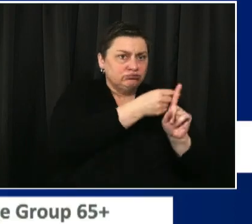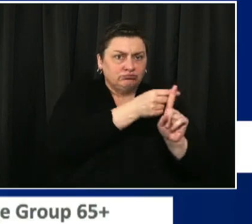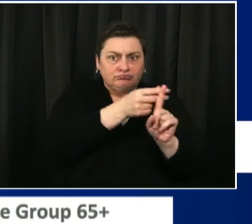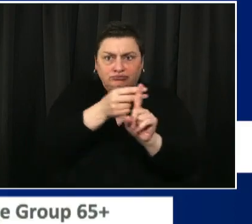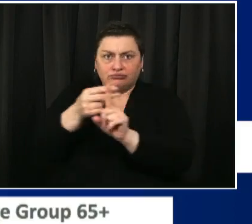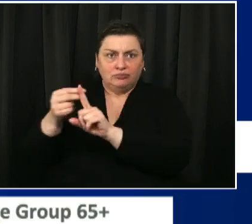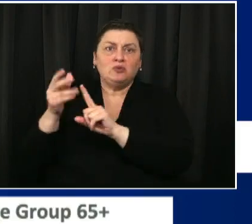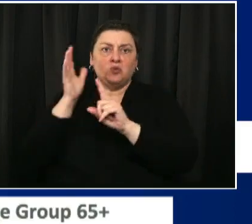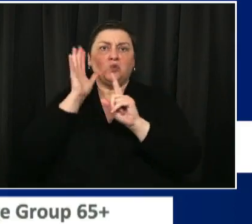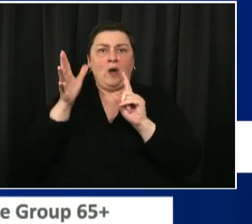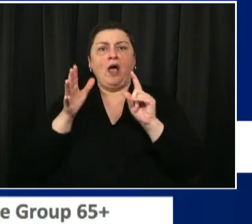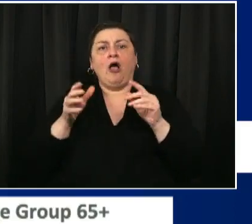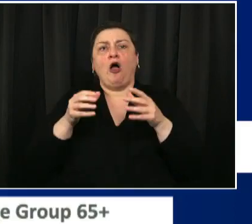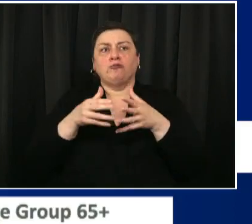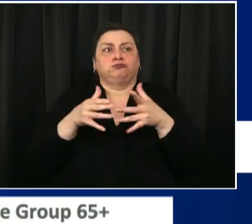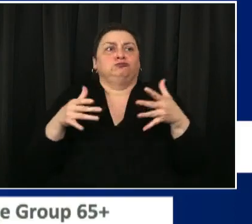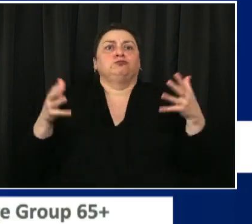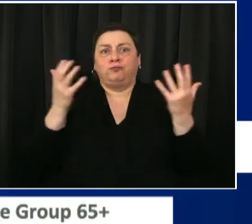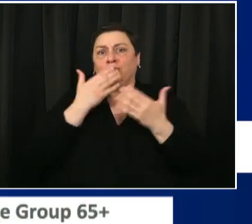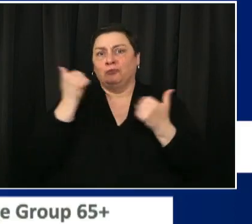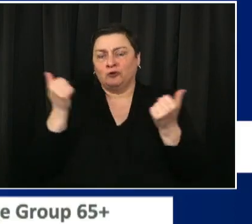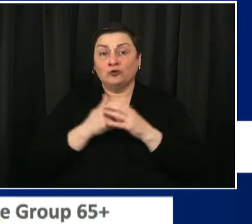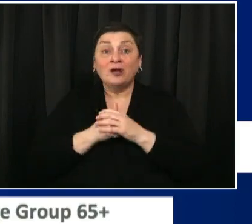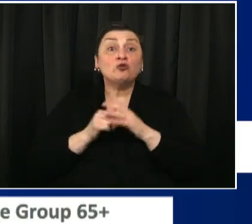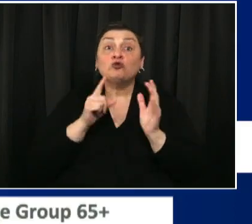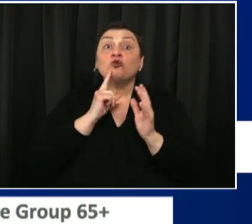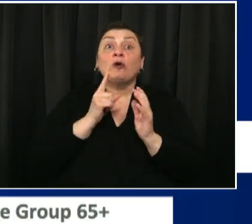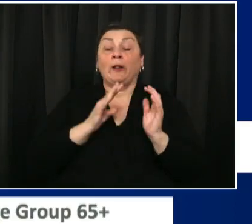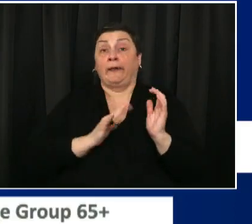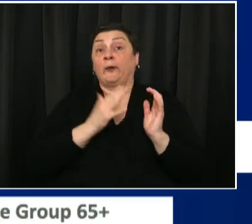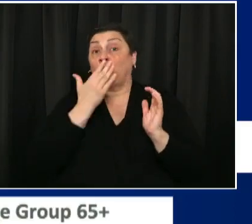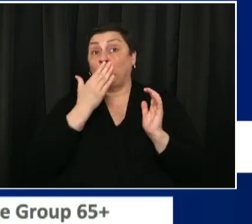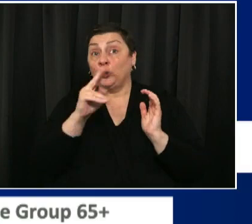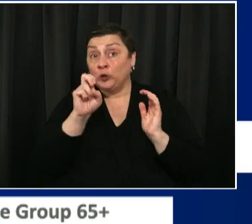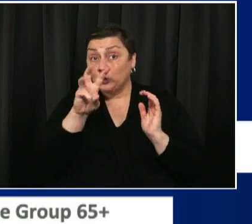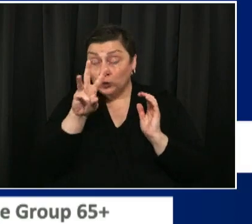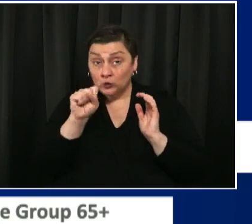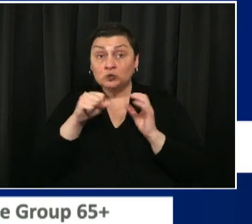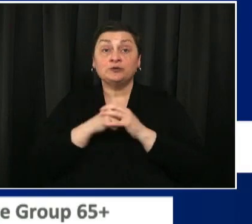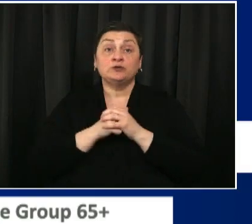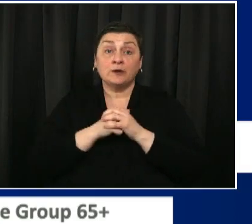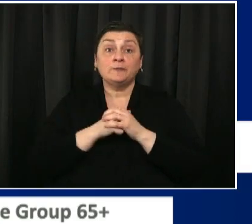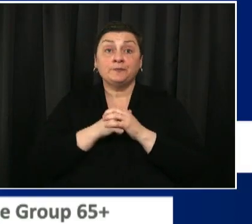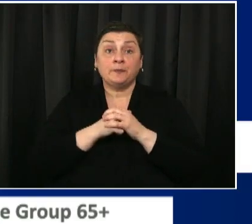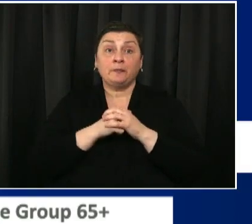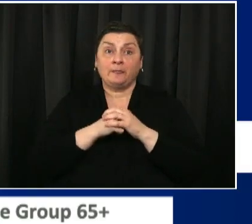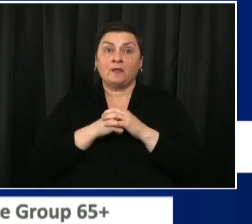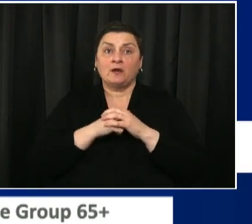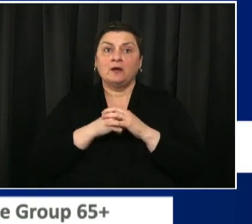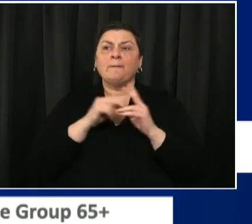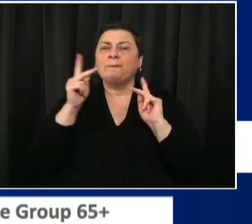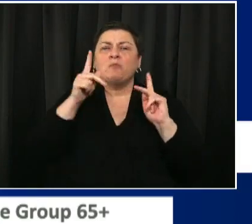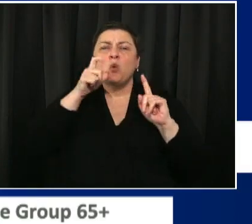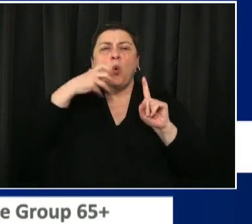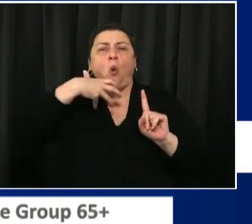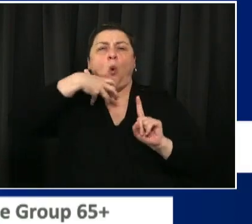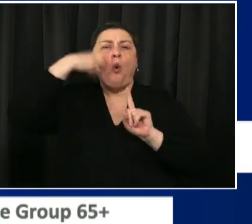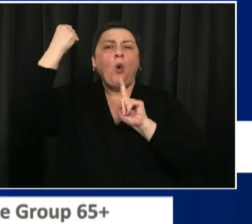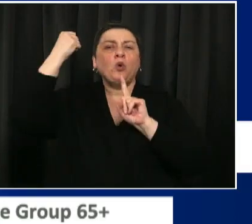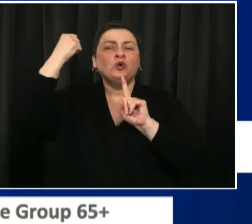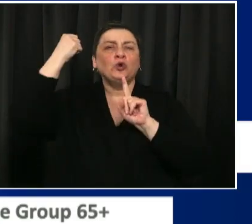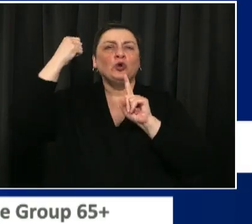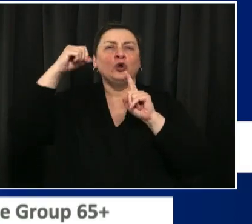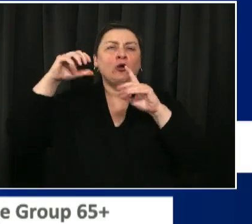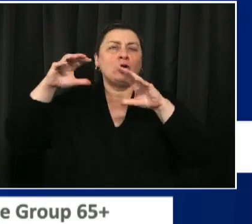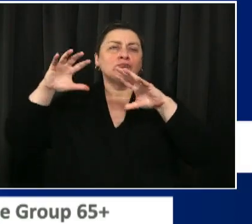And the good news, of course, is that we are doing better and better in those who are older,